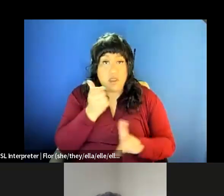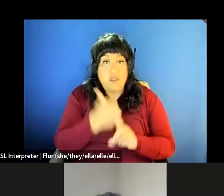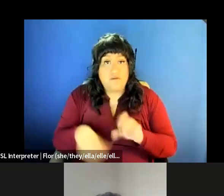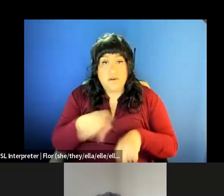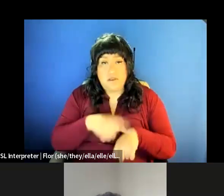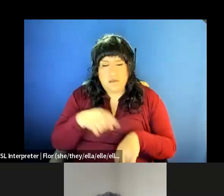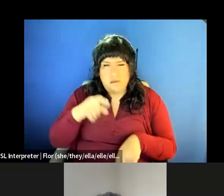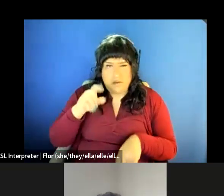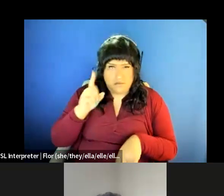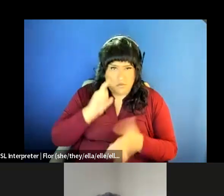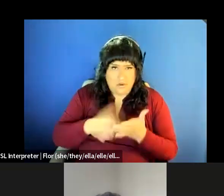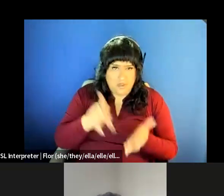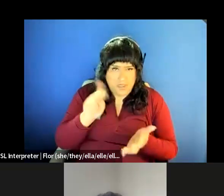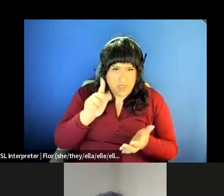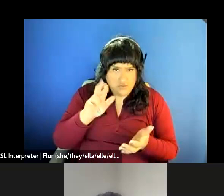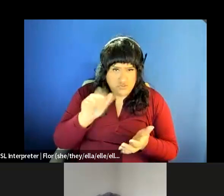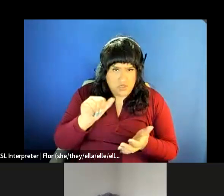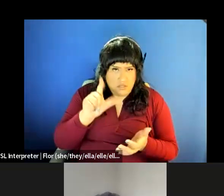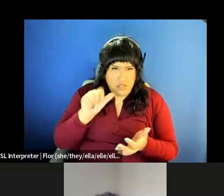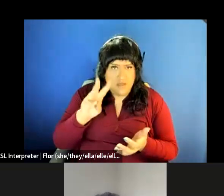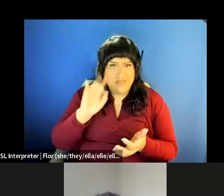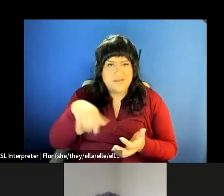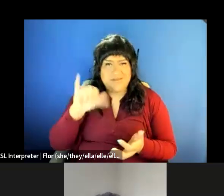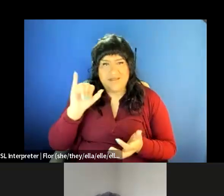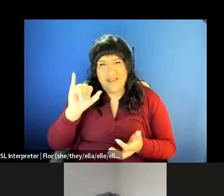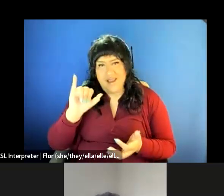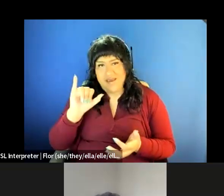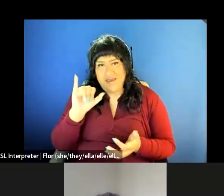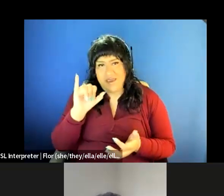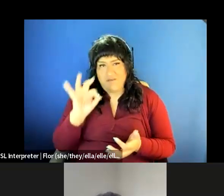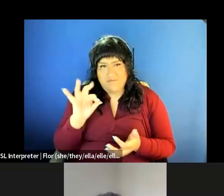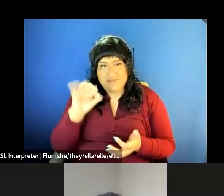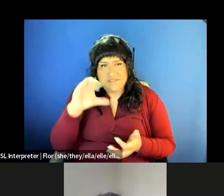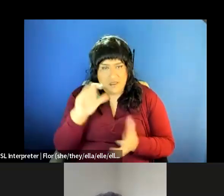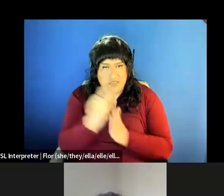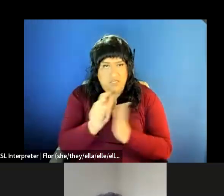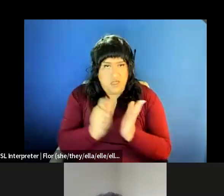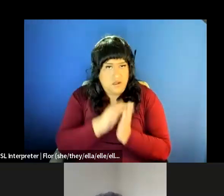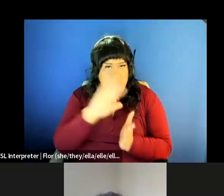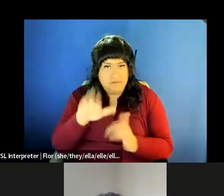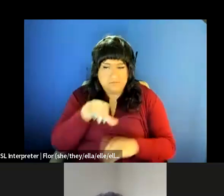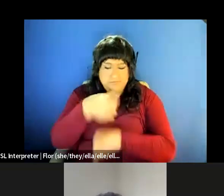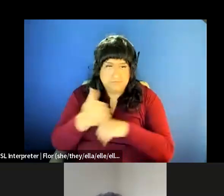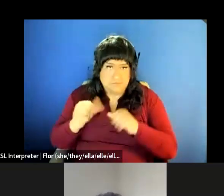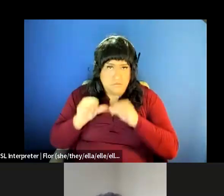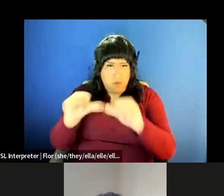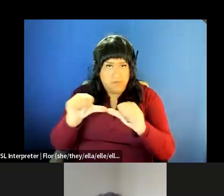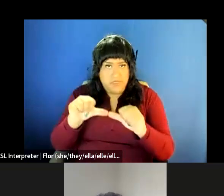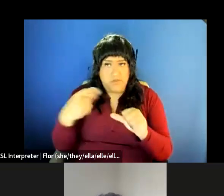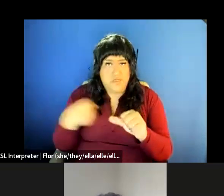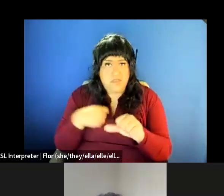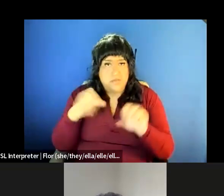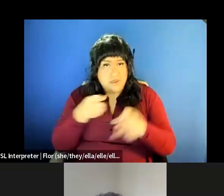the IOC law I'm referring to, gets under sunset period. It's actually never been made permanent. We've been able to keep it